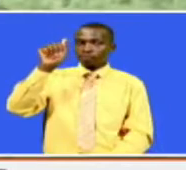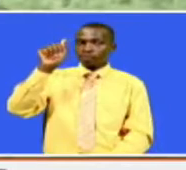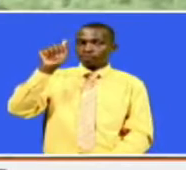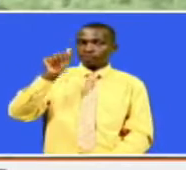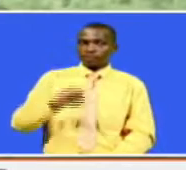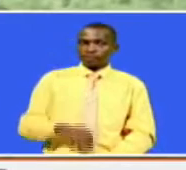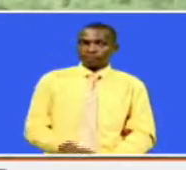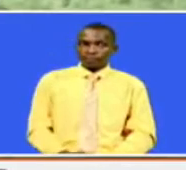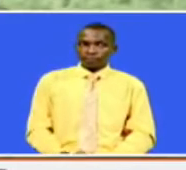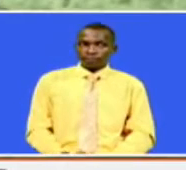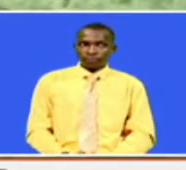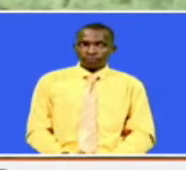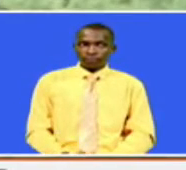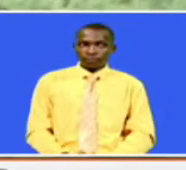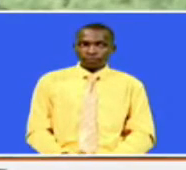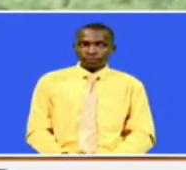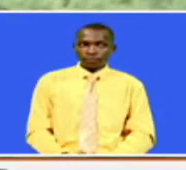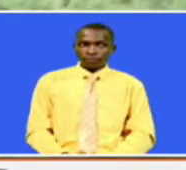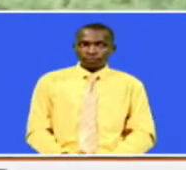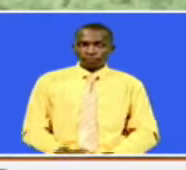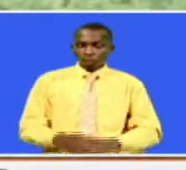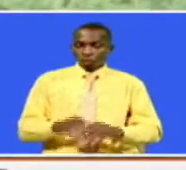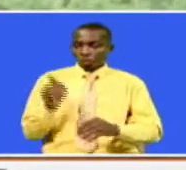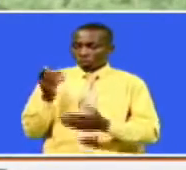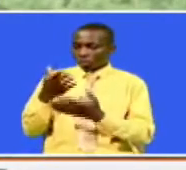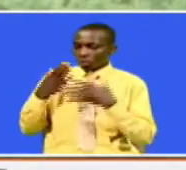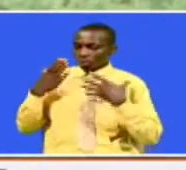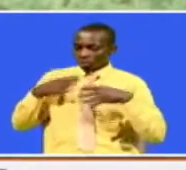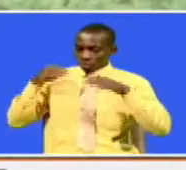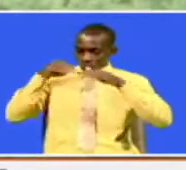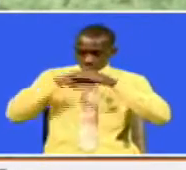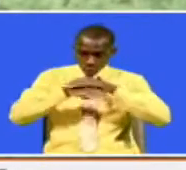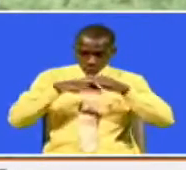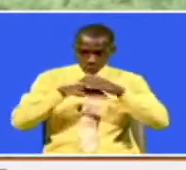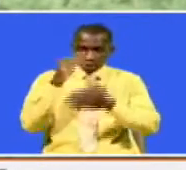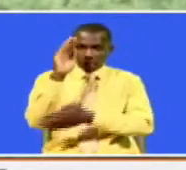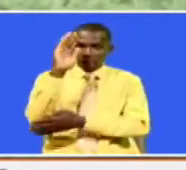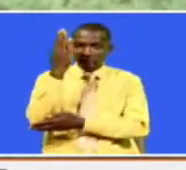taarifa, walipanda zaidi ya miti 100,000